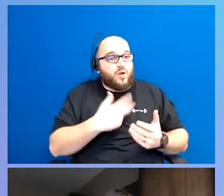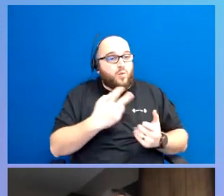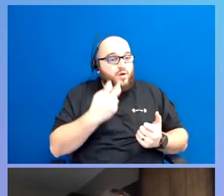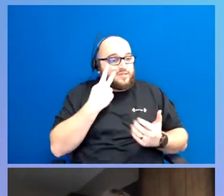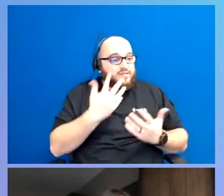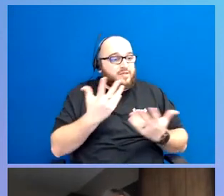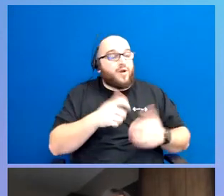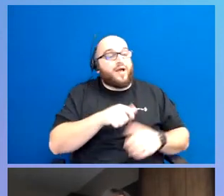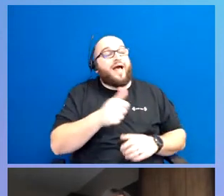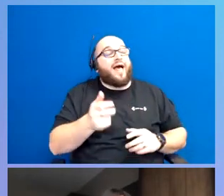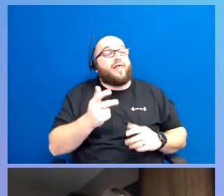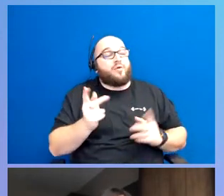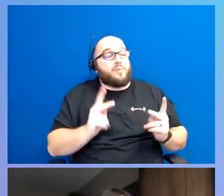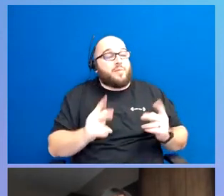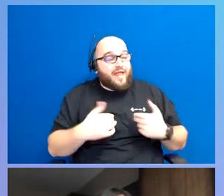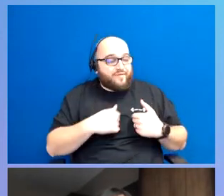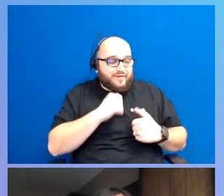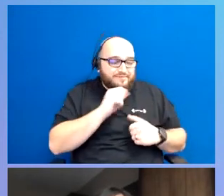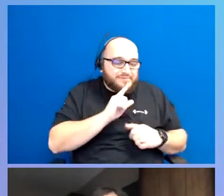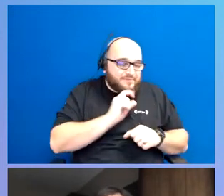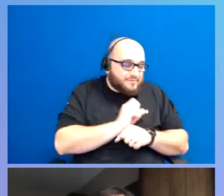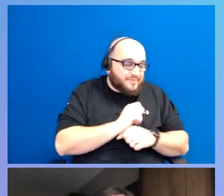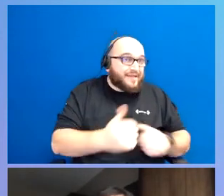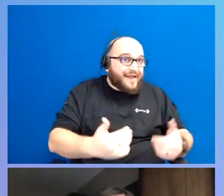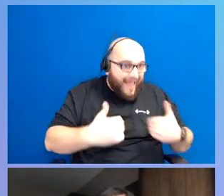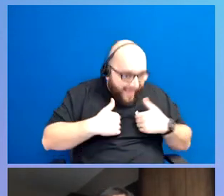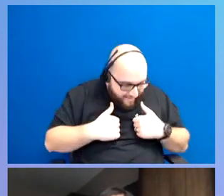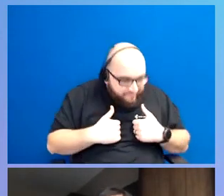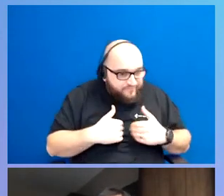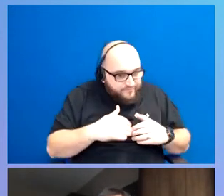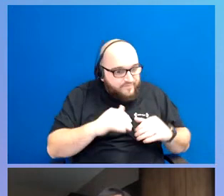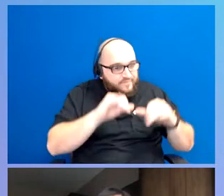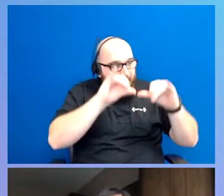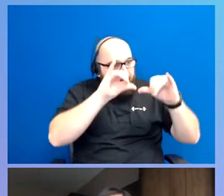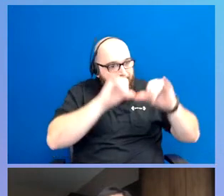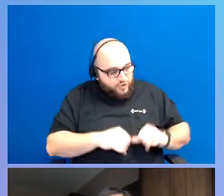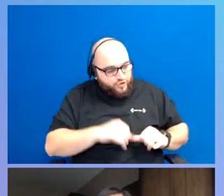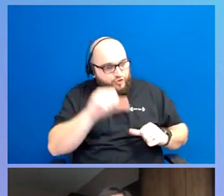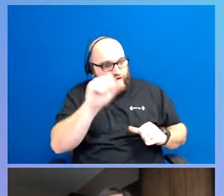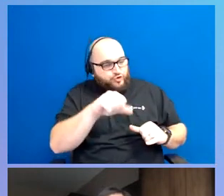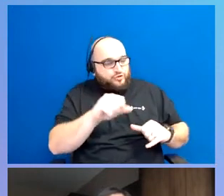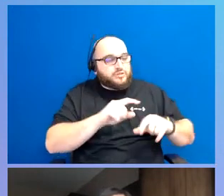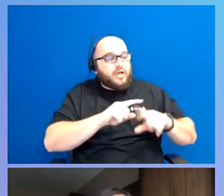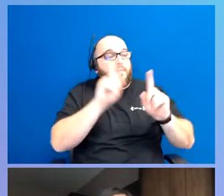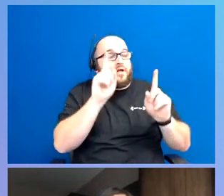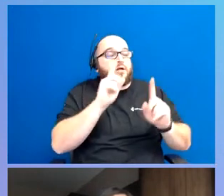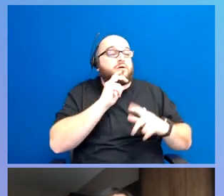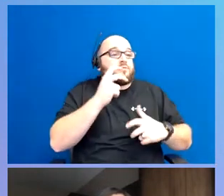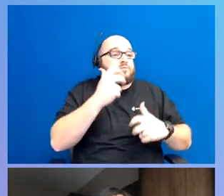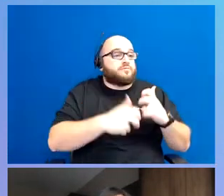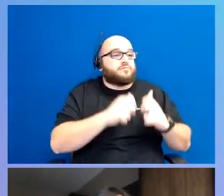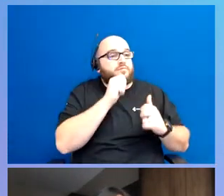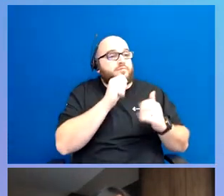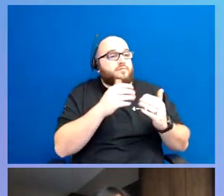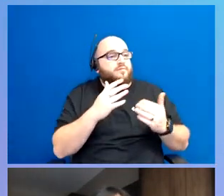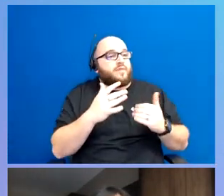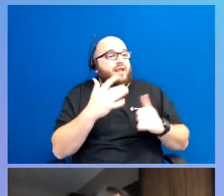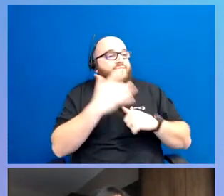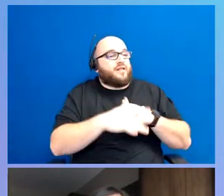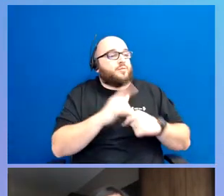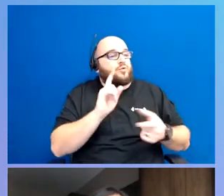that there aren't measurement metrics or frameworks out there, but it's that it's not publicly